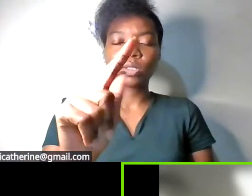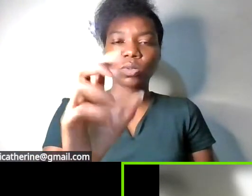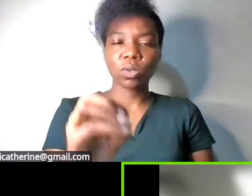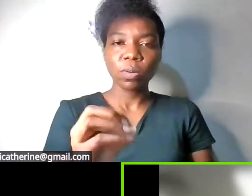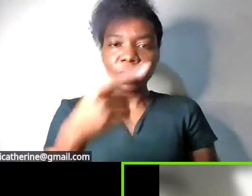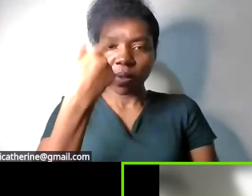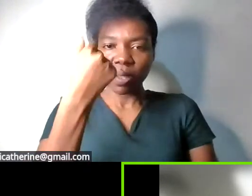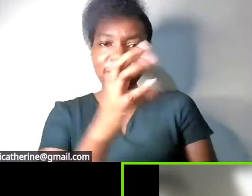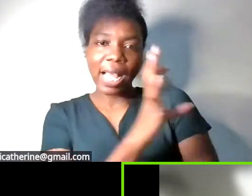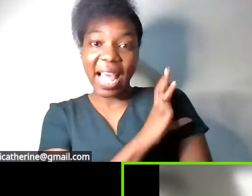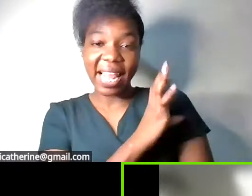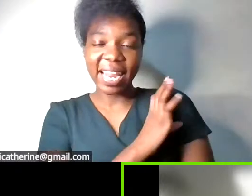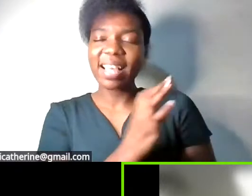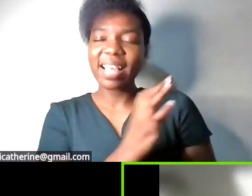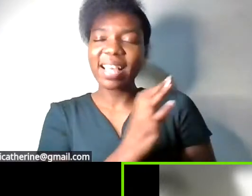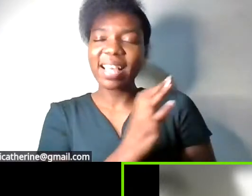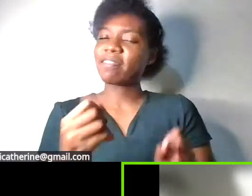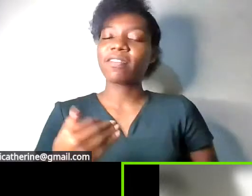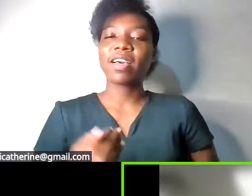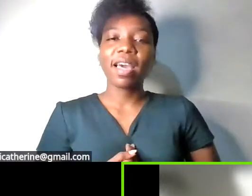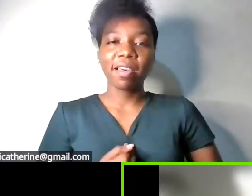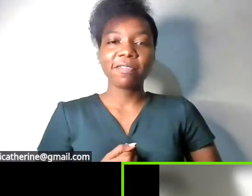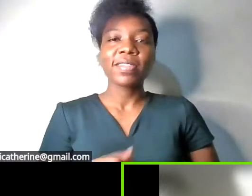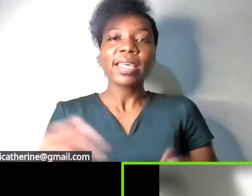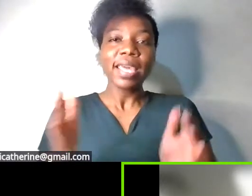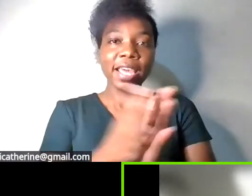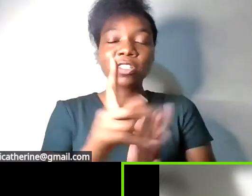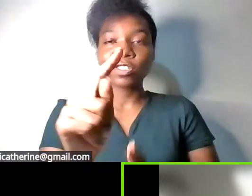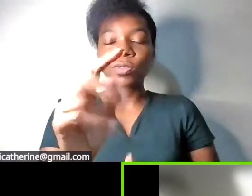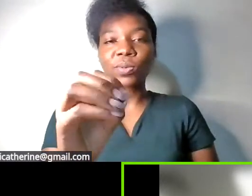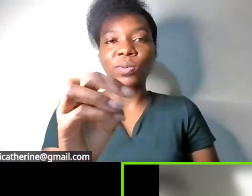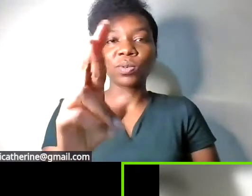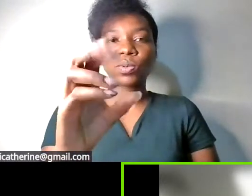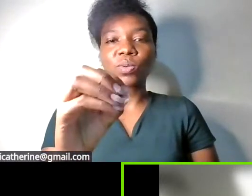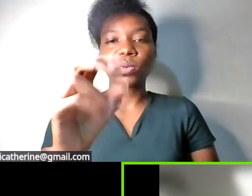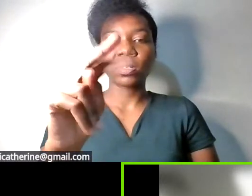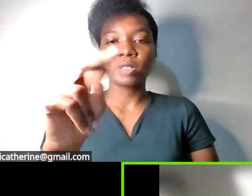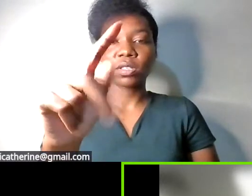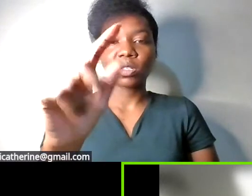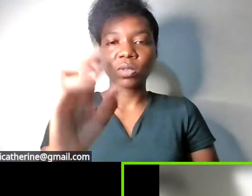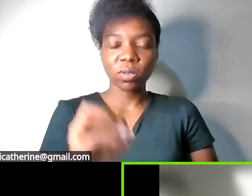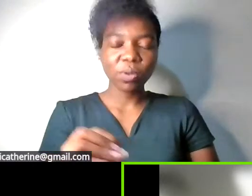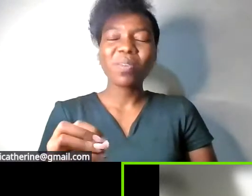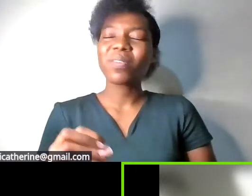Toronto is voted the #1 safest city in North America as far as any of the big cities.